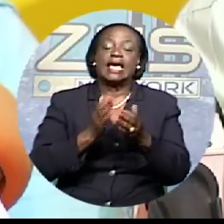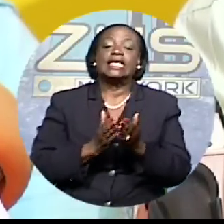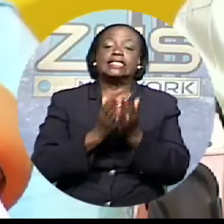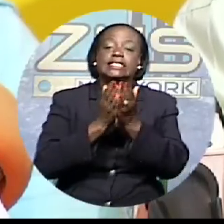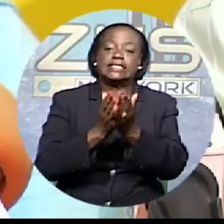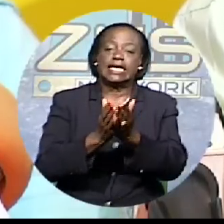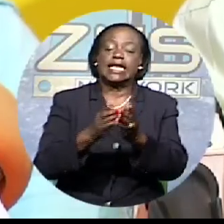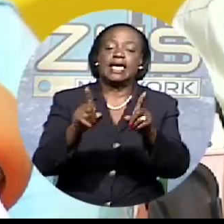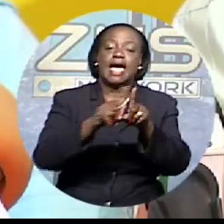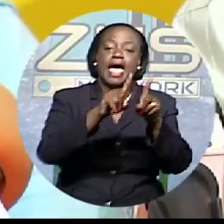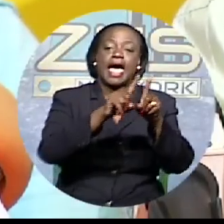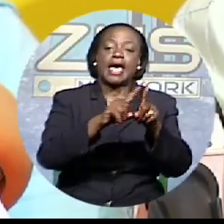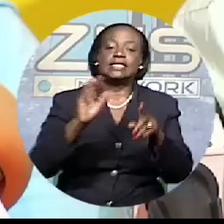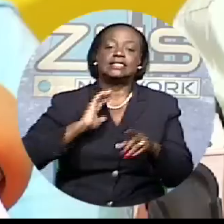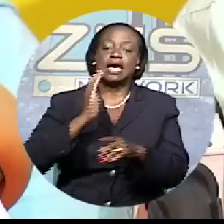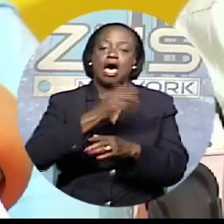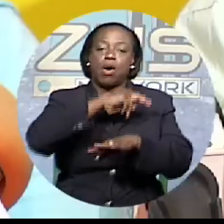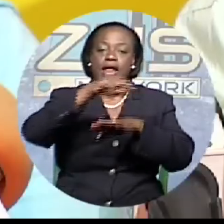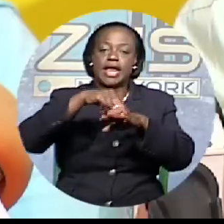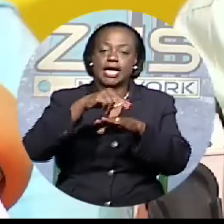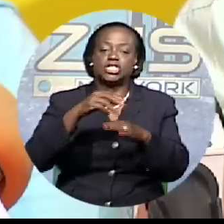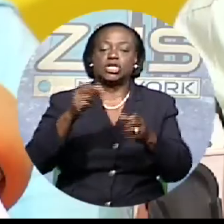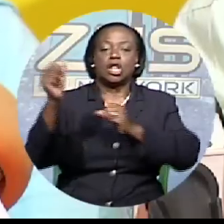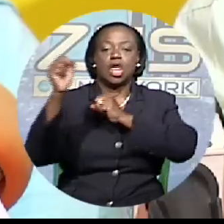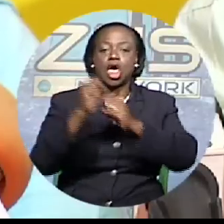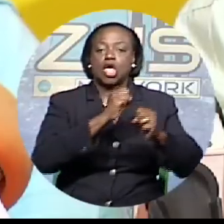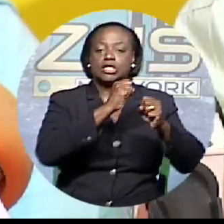sport. And so this is a great start